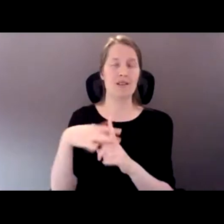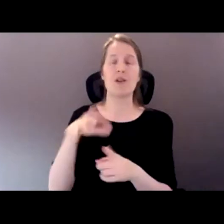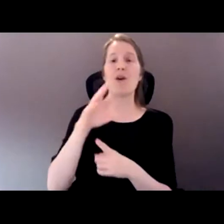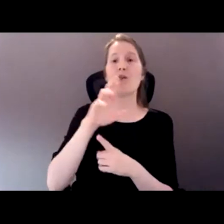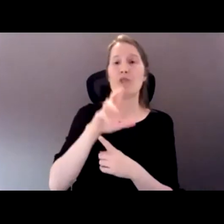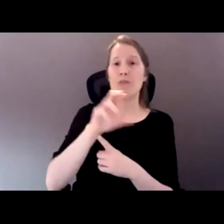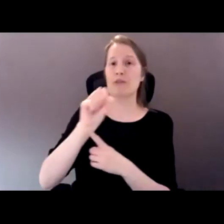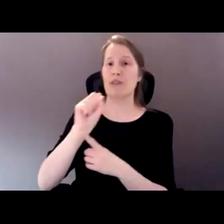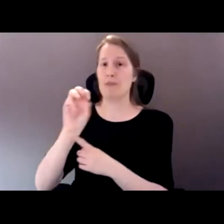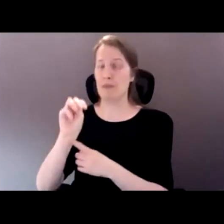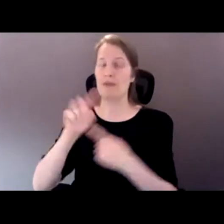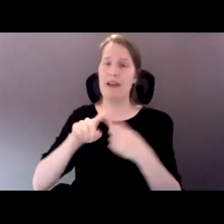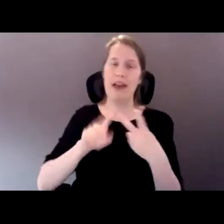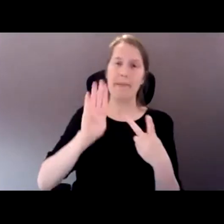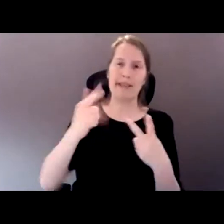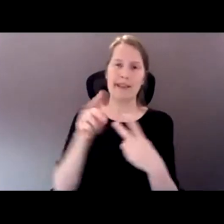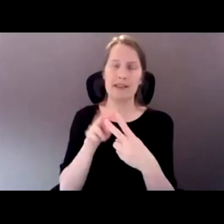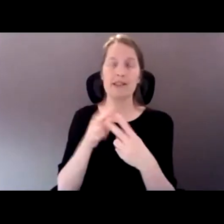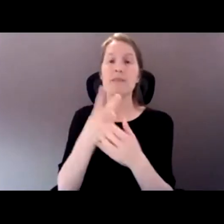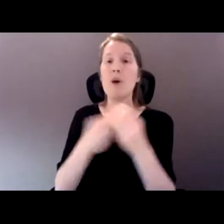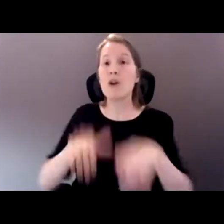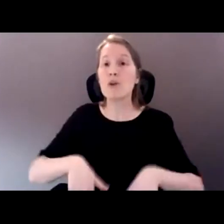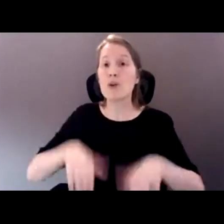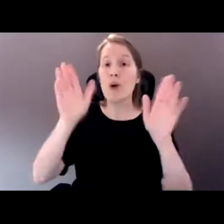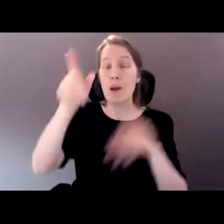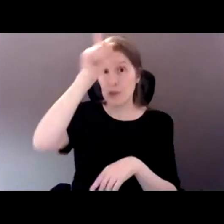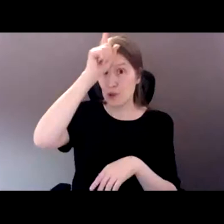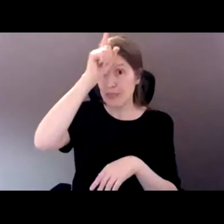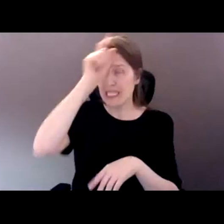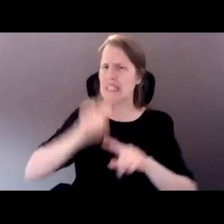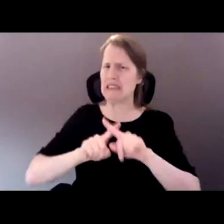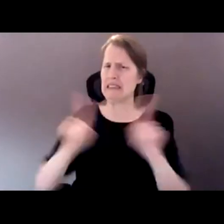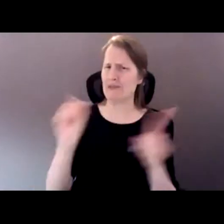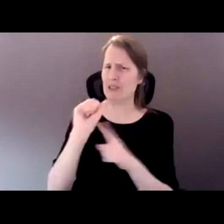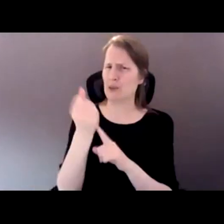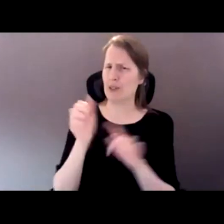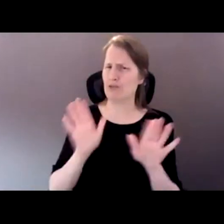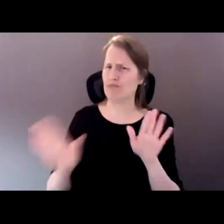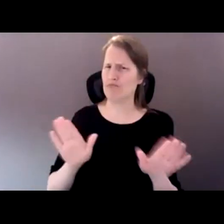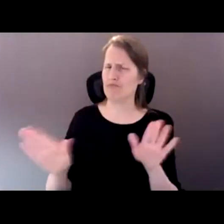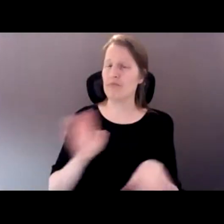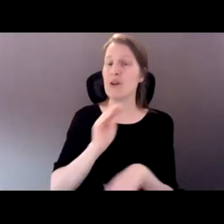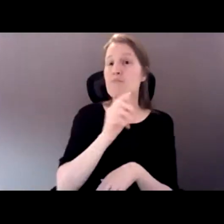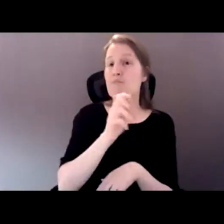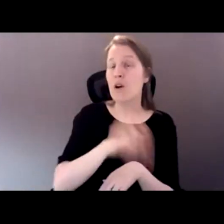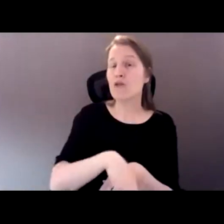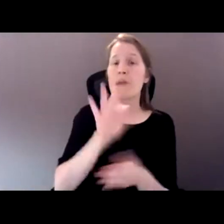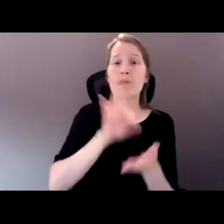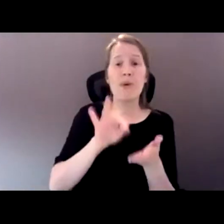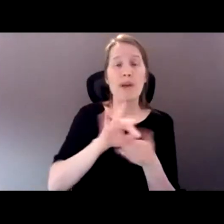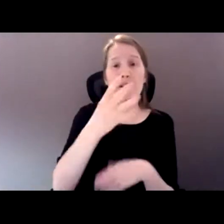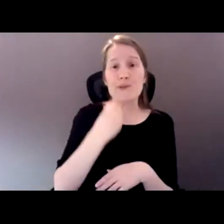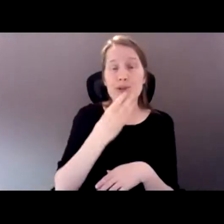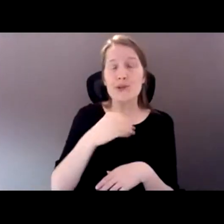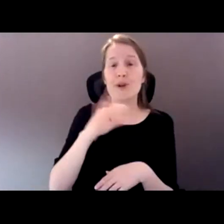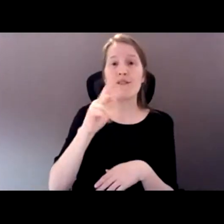Morton and Bill Giessen both grew up in Germany, but in very different circumstances. Morton grew up an Orthodox Jew in Frankfurt